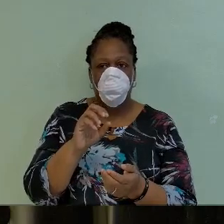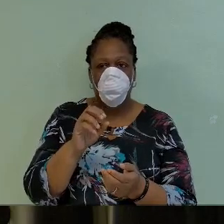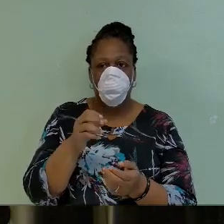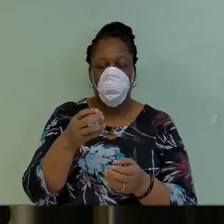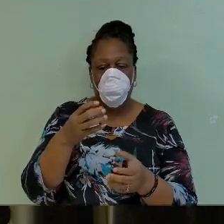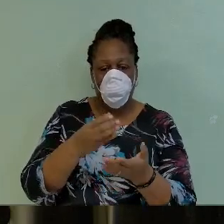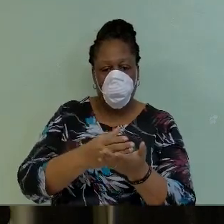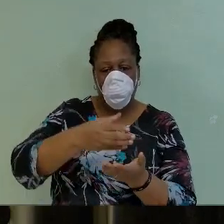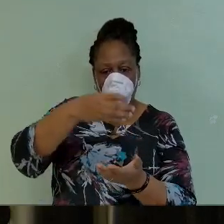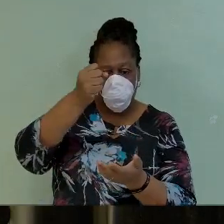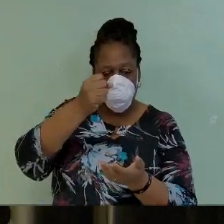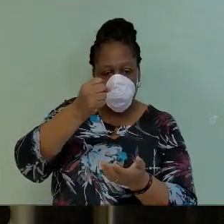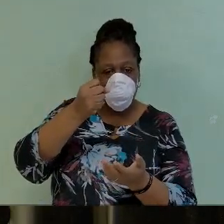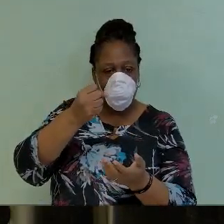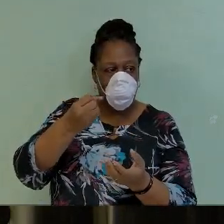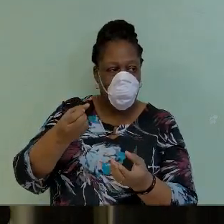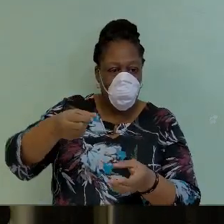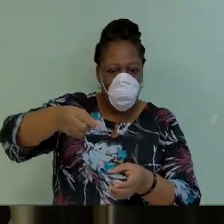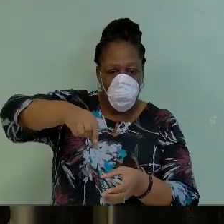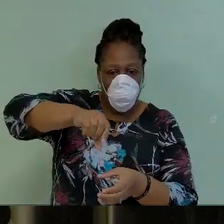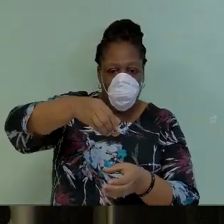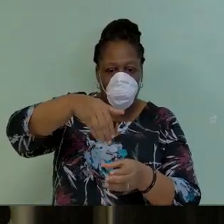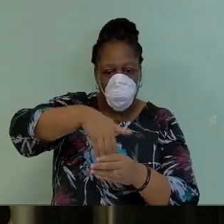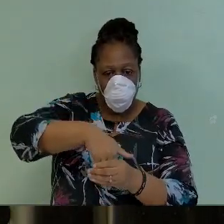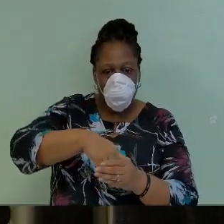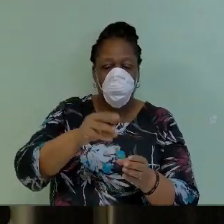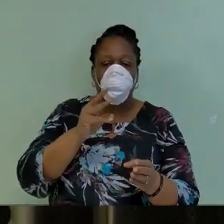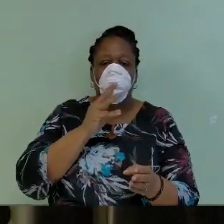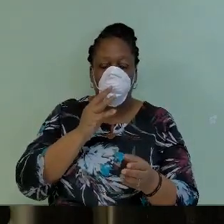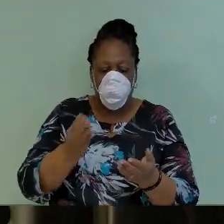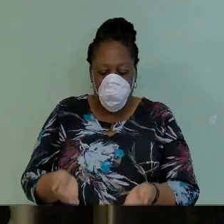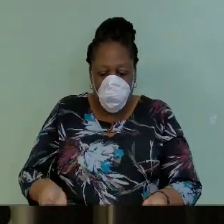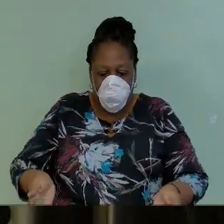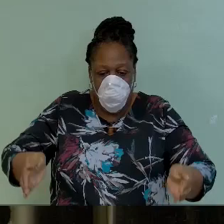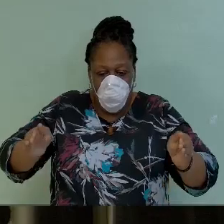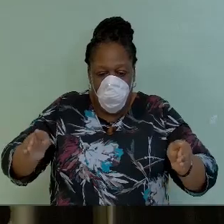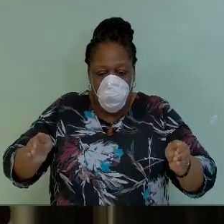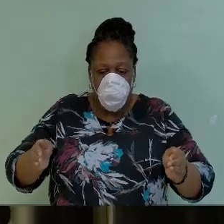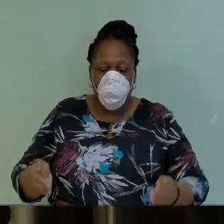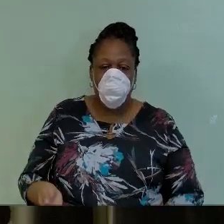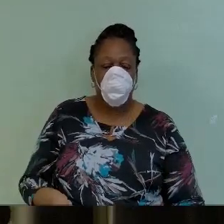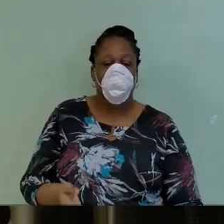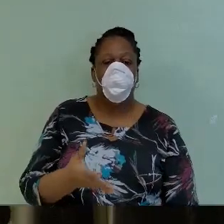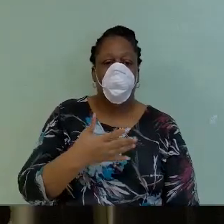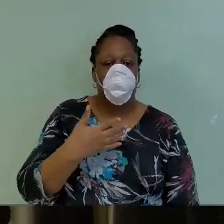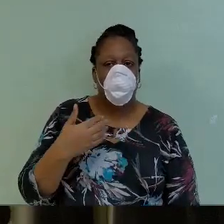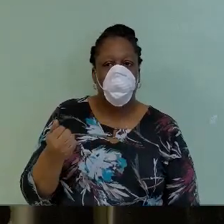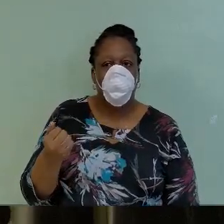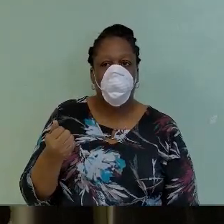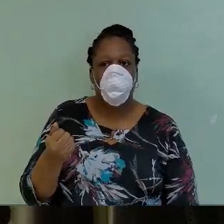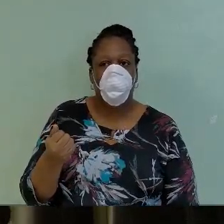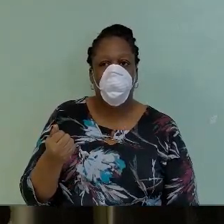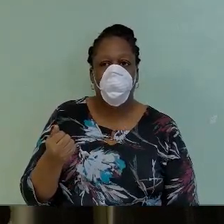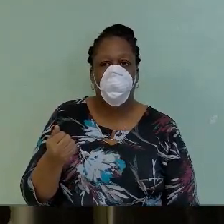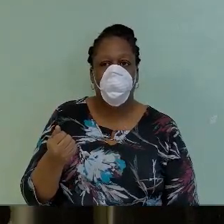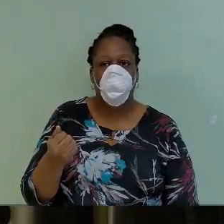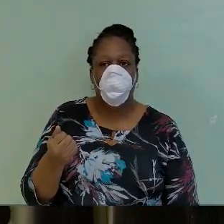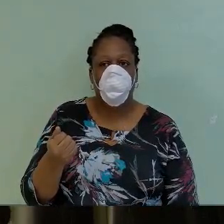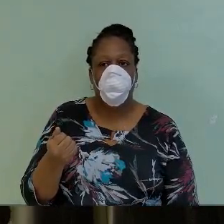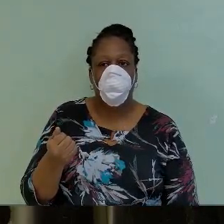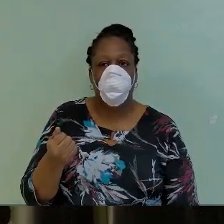it's still very strong for the hands. So you can make your own household wipes, for